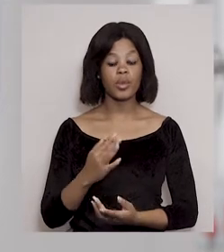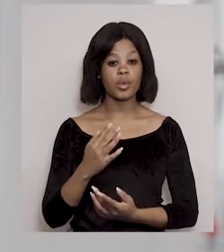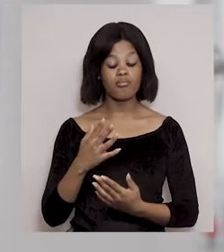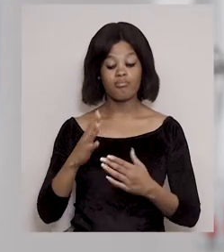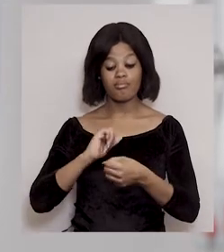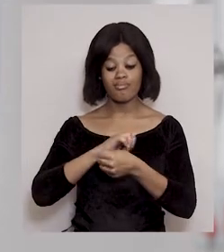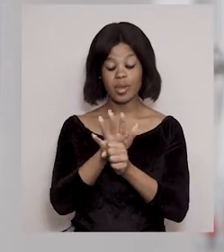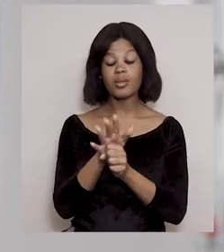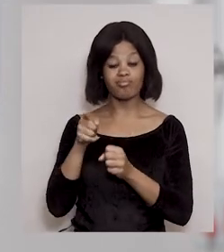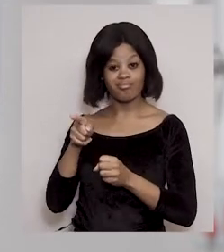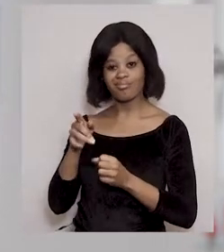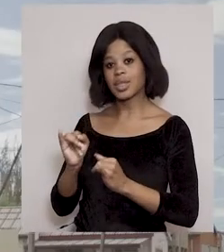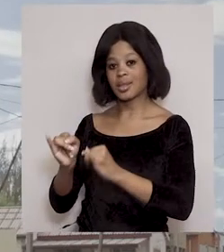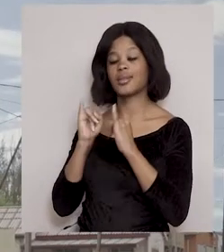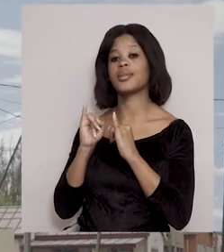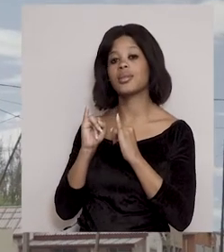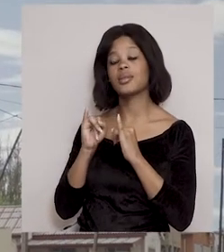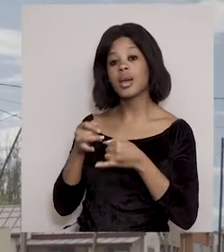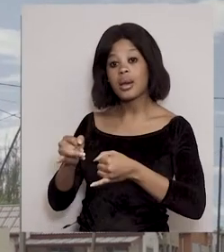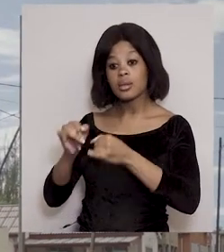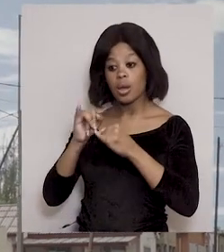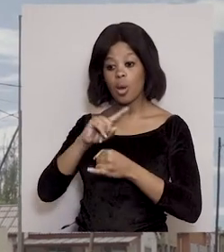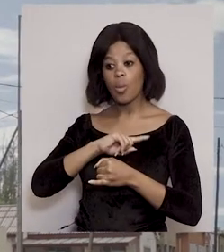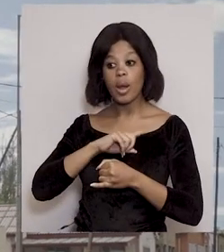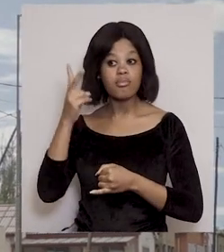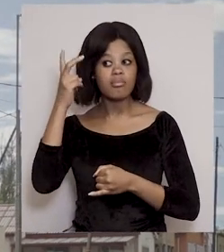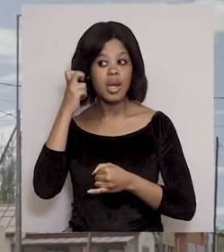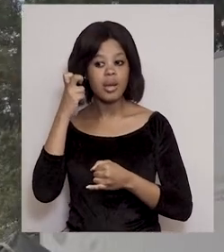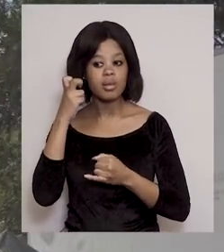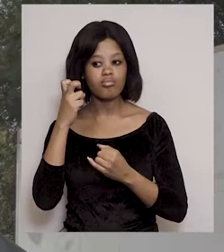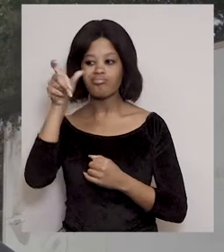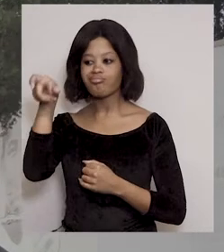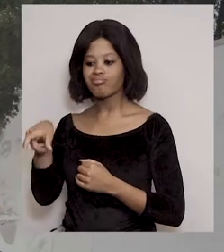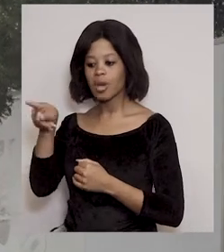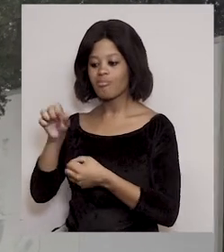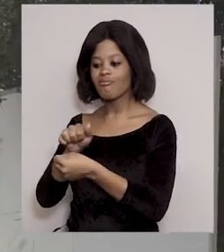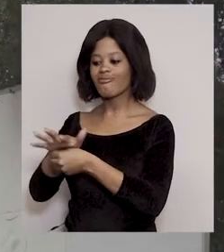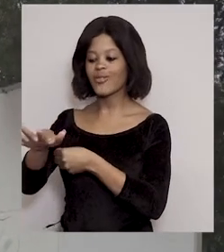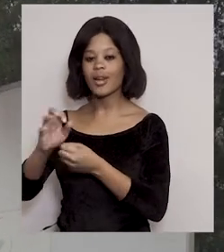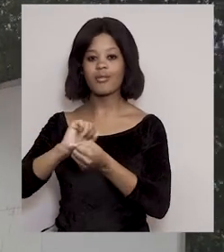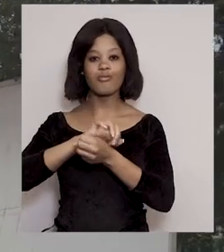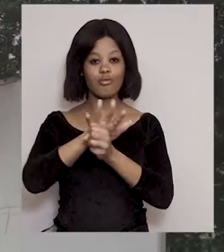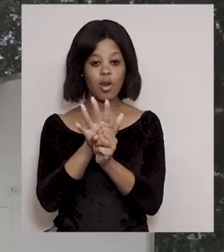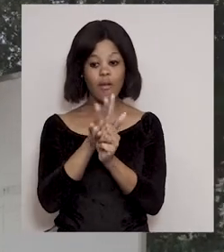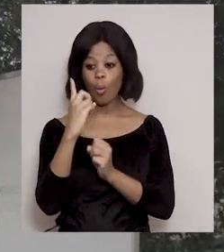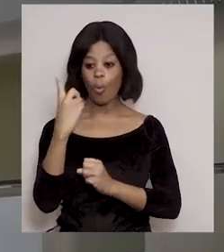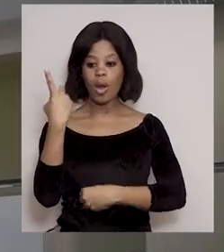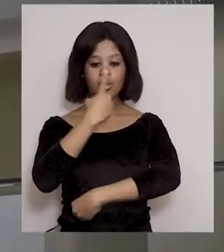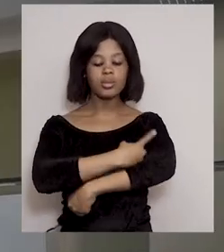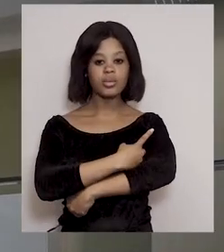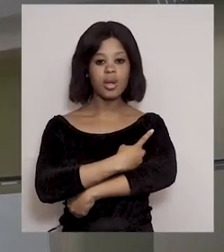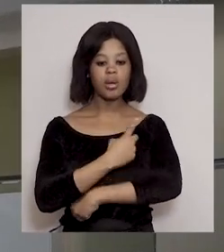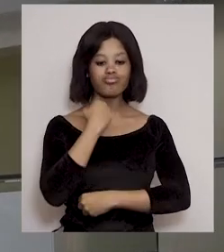Well, COVID-19 is very serious. The seriousness of it is because you'd heard of someone that would be infected of COVID-19